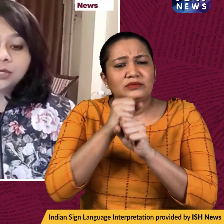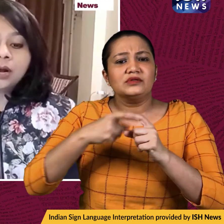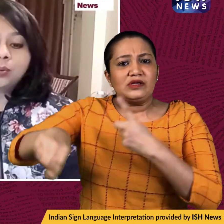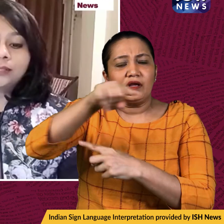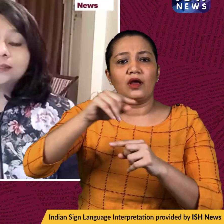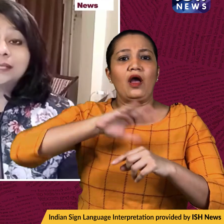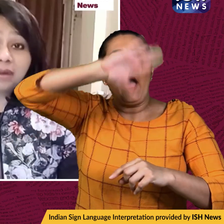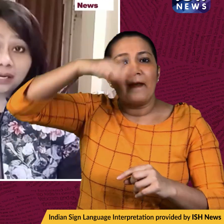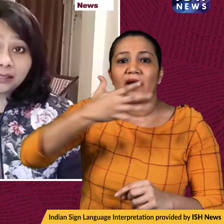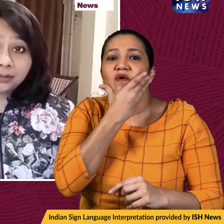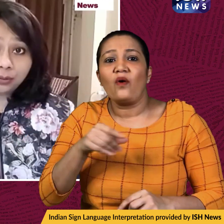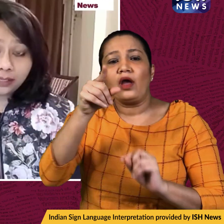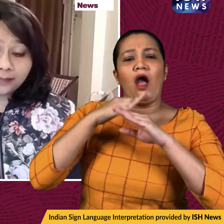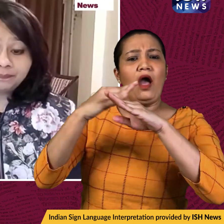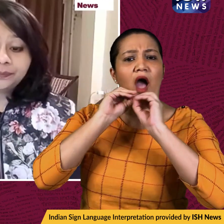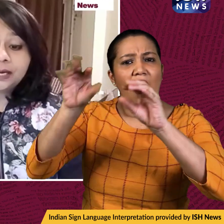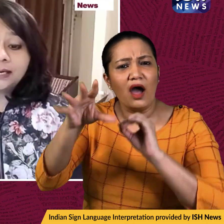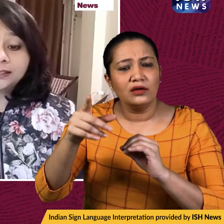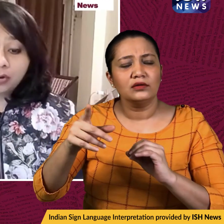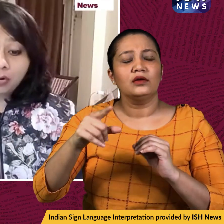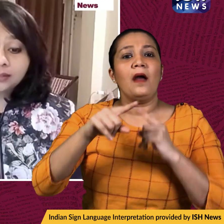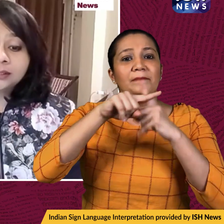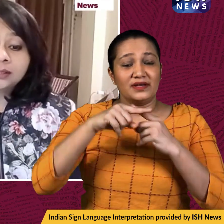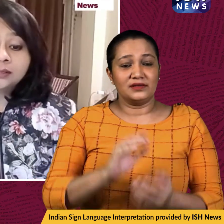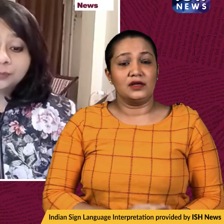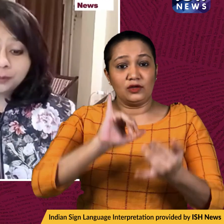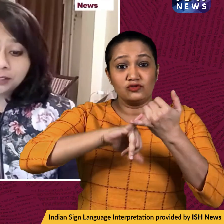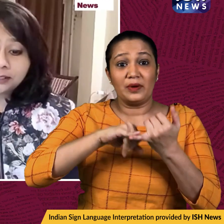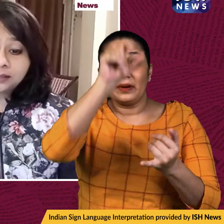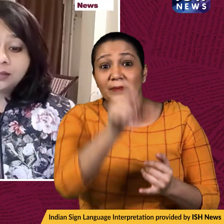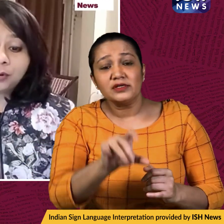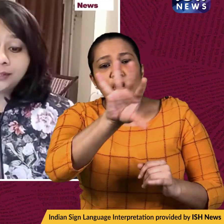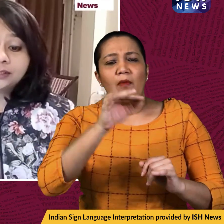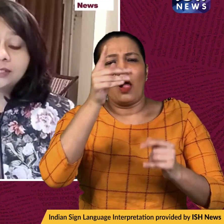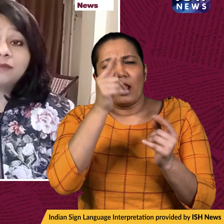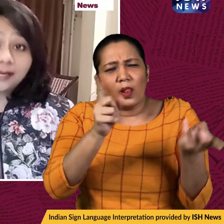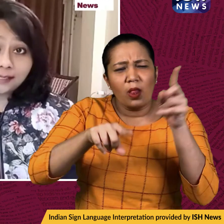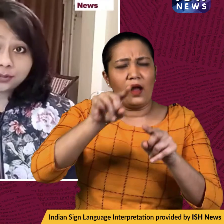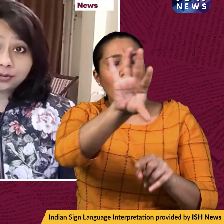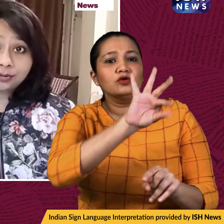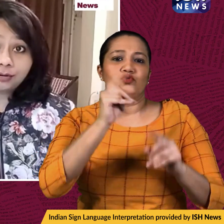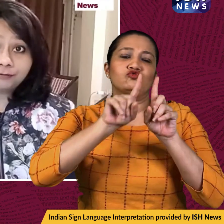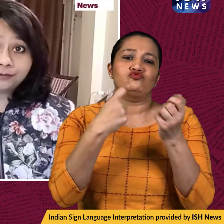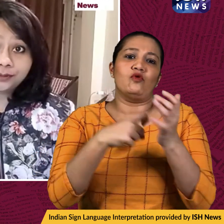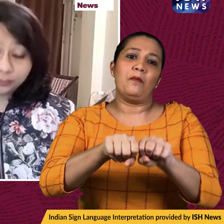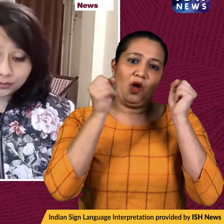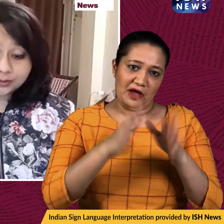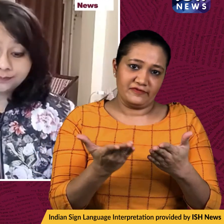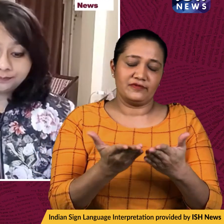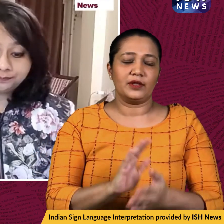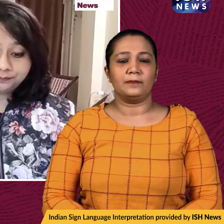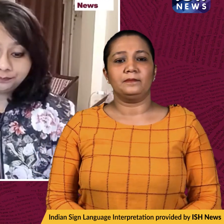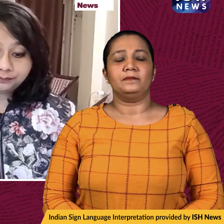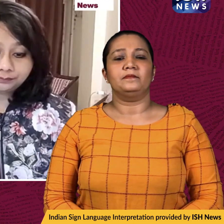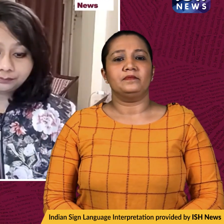the boss with a Himalayan Yogi and had got Subramanian appointed in violation of the